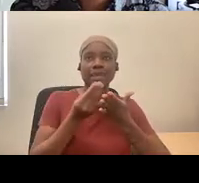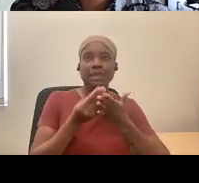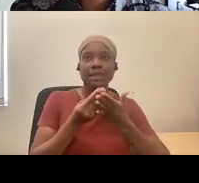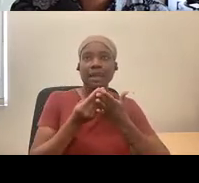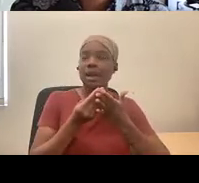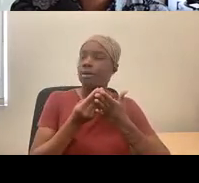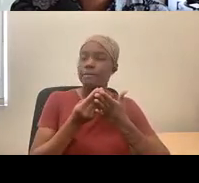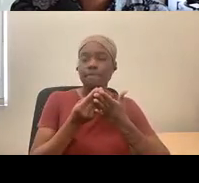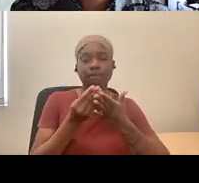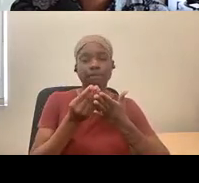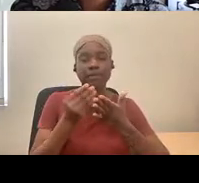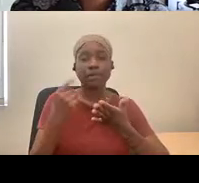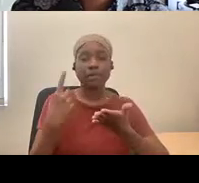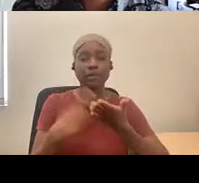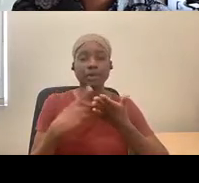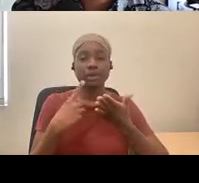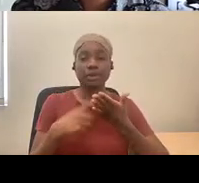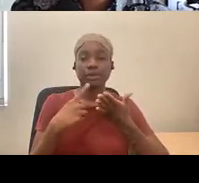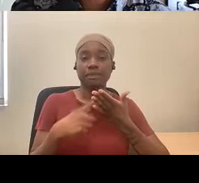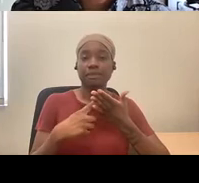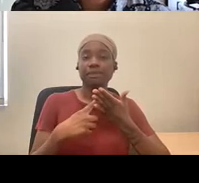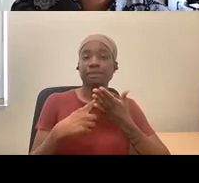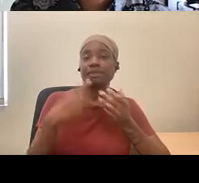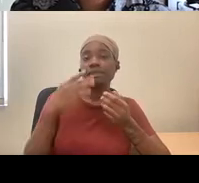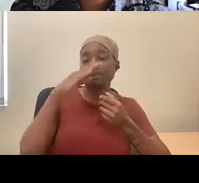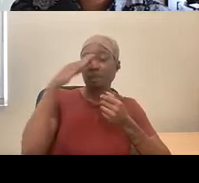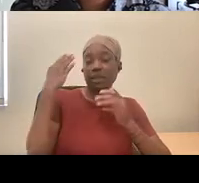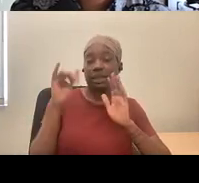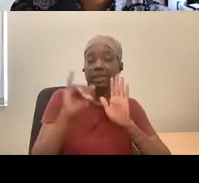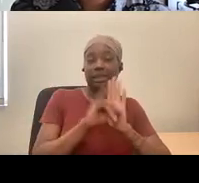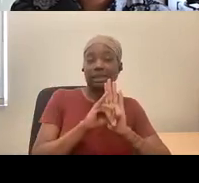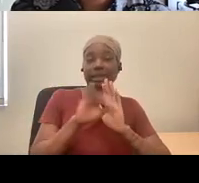talk about the Black identity extremists and labeling,